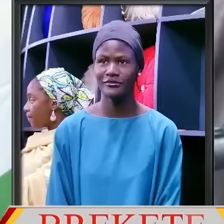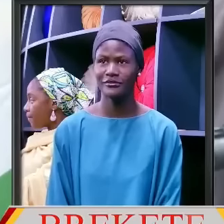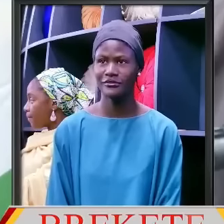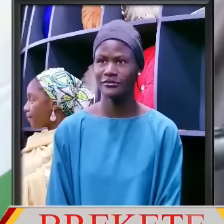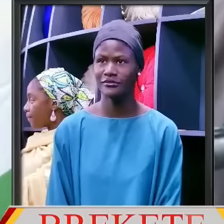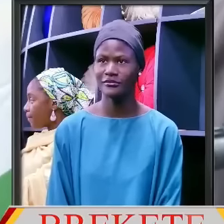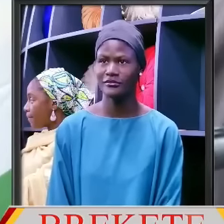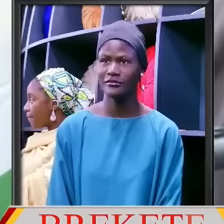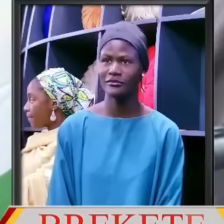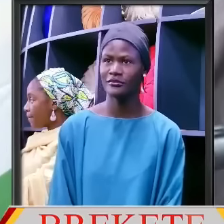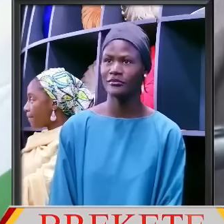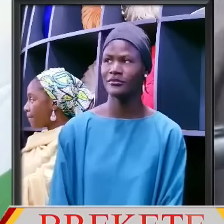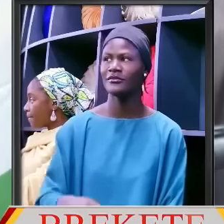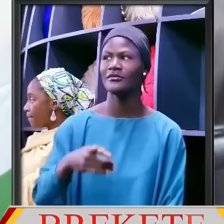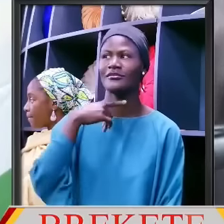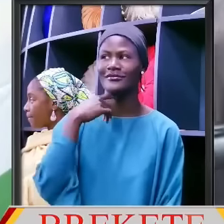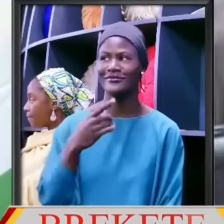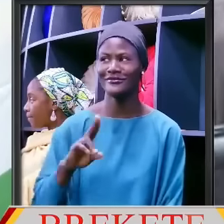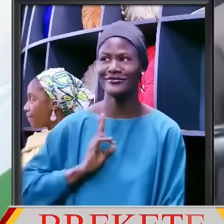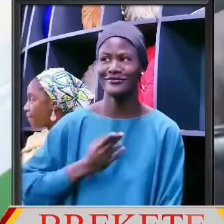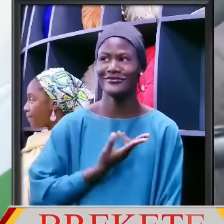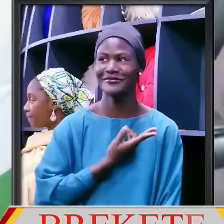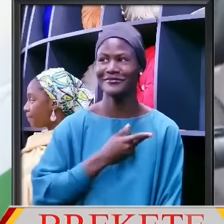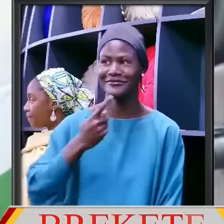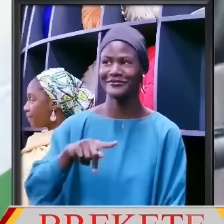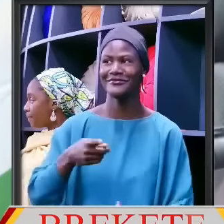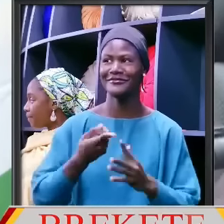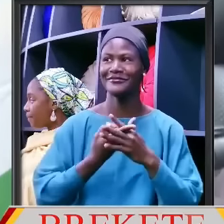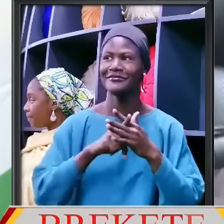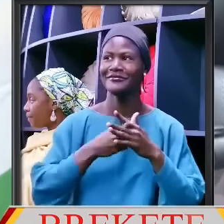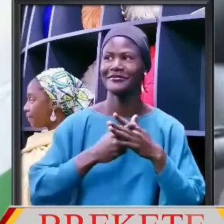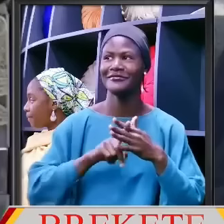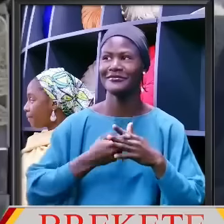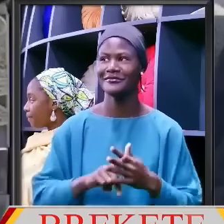Guy man, tell us the story. Okay, sir.